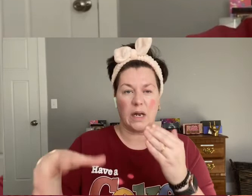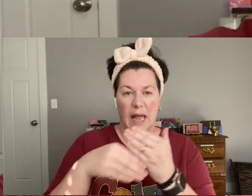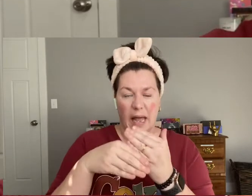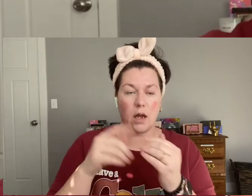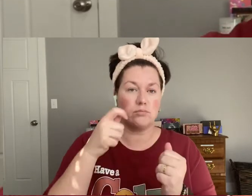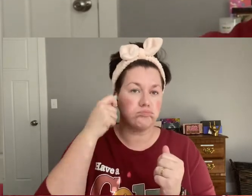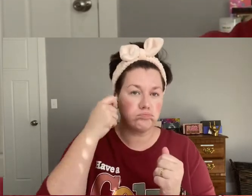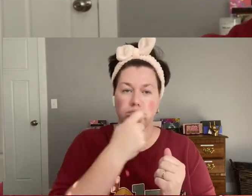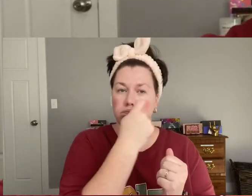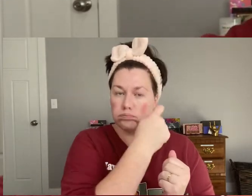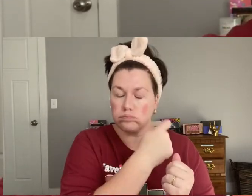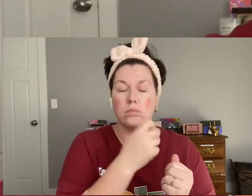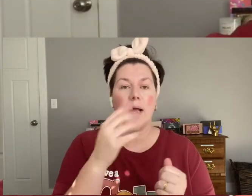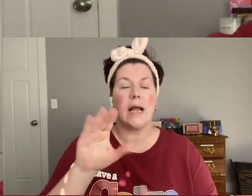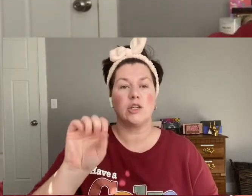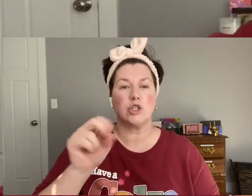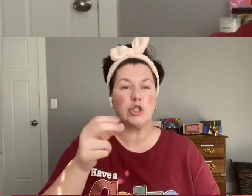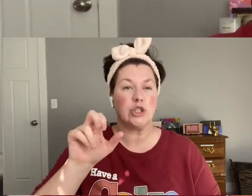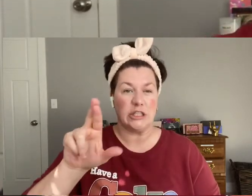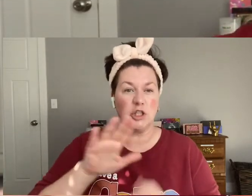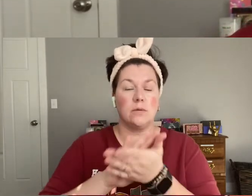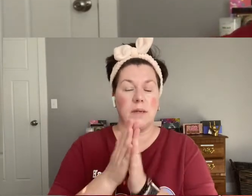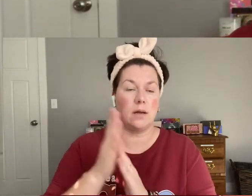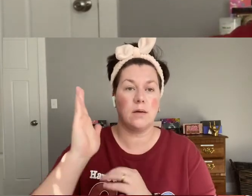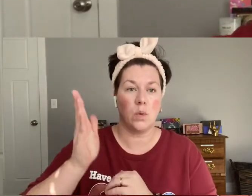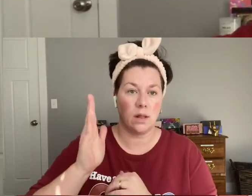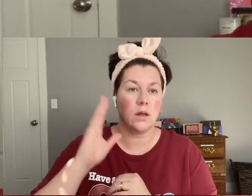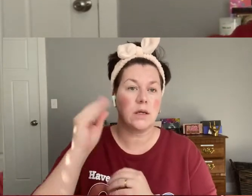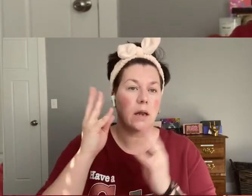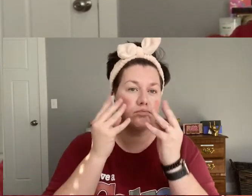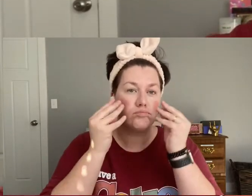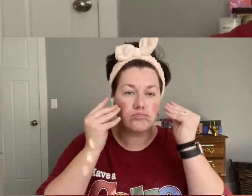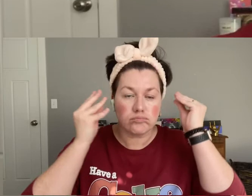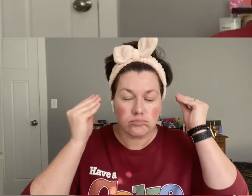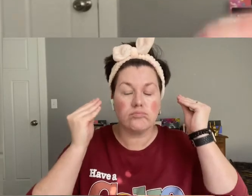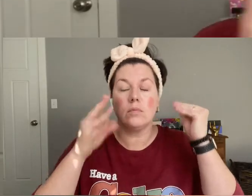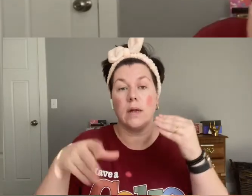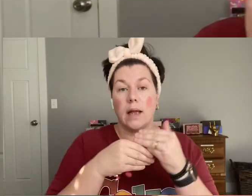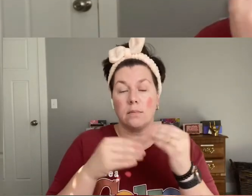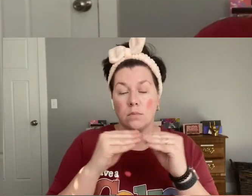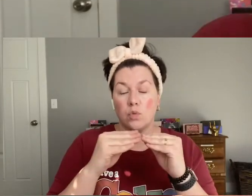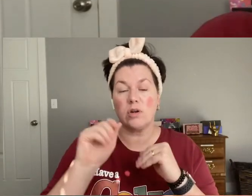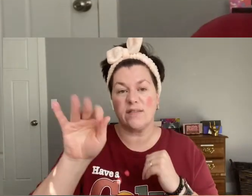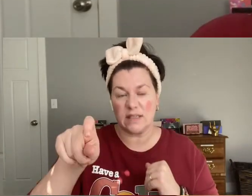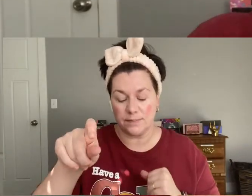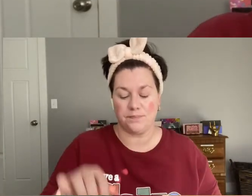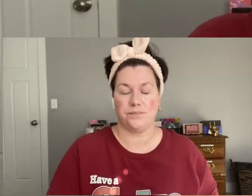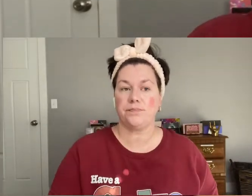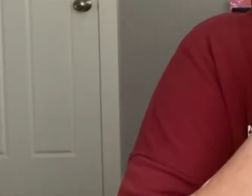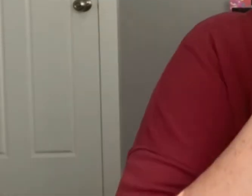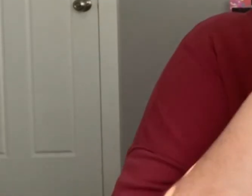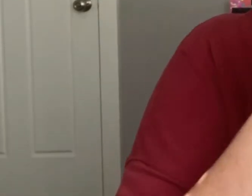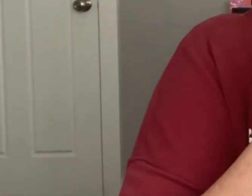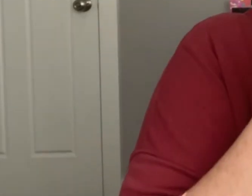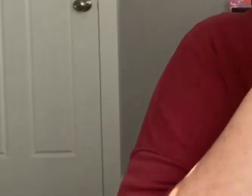does blend very, very beautifully, and it shears out quite a lot. So we'll just go